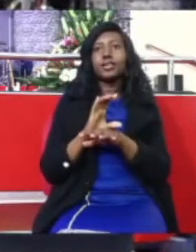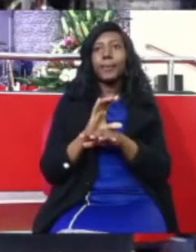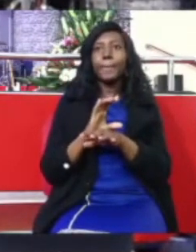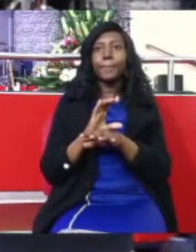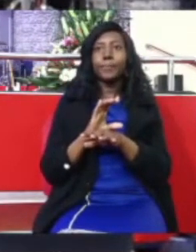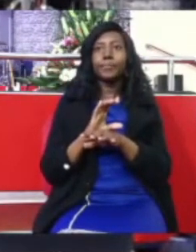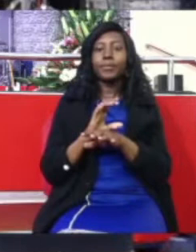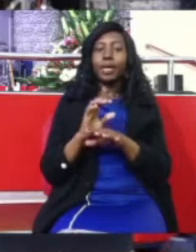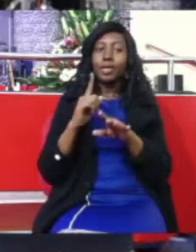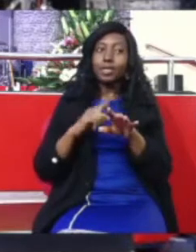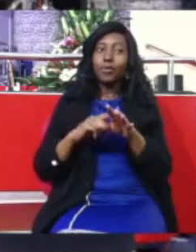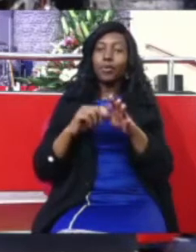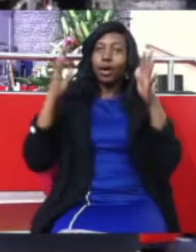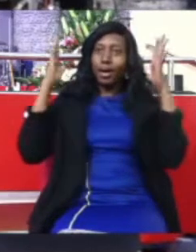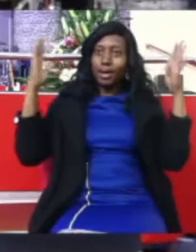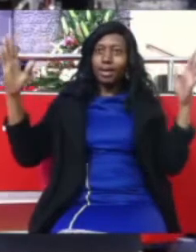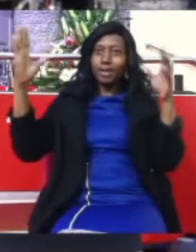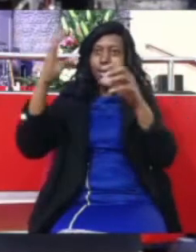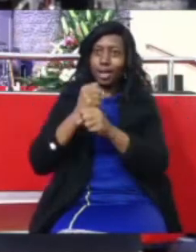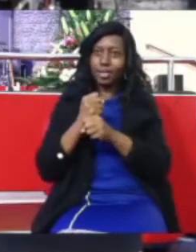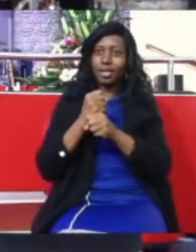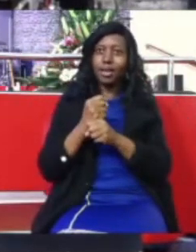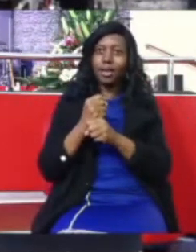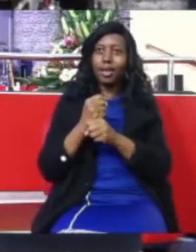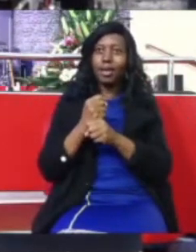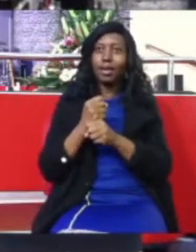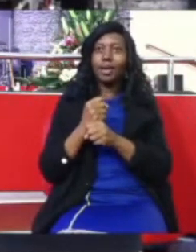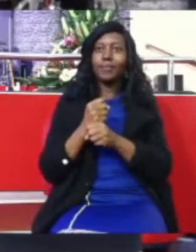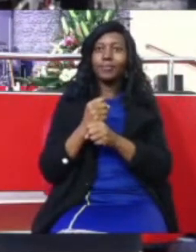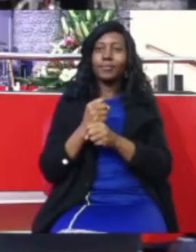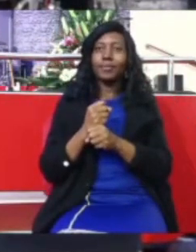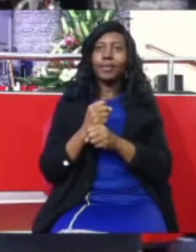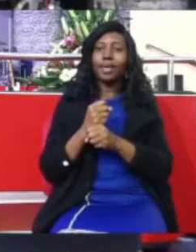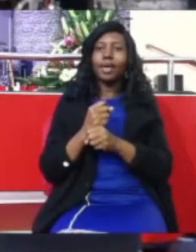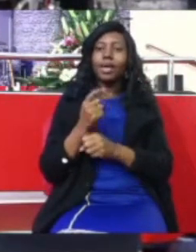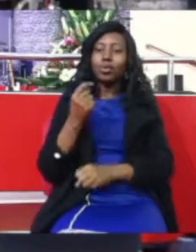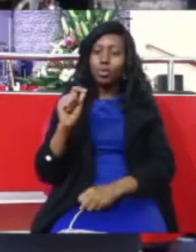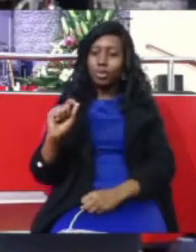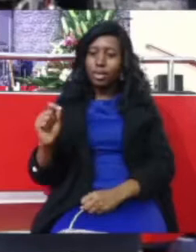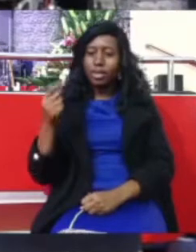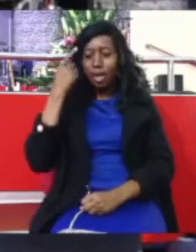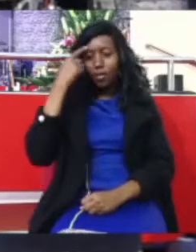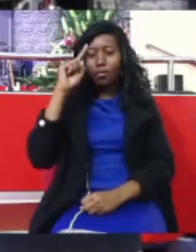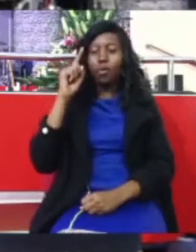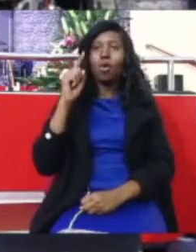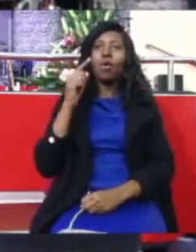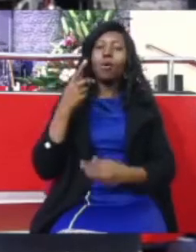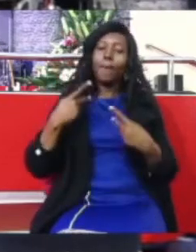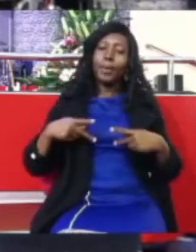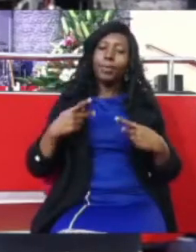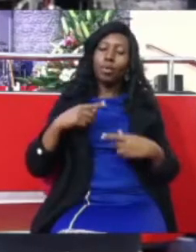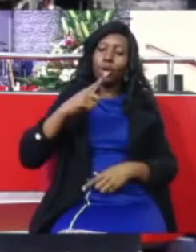great catch, is a portion of scripture that was written of men who had gone out fishing. And the